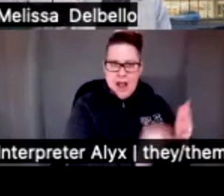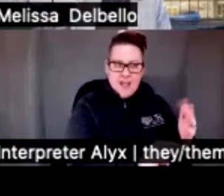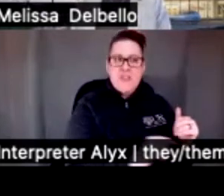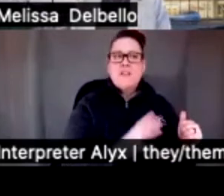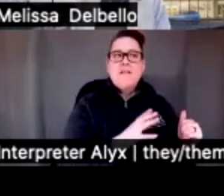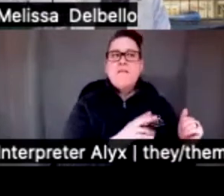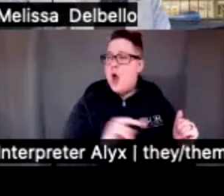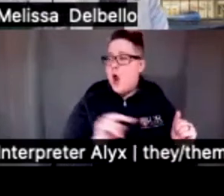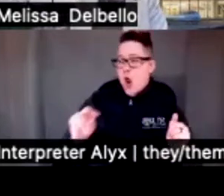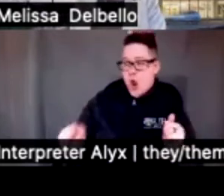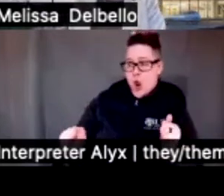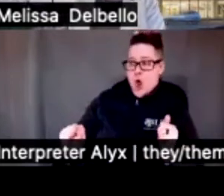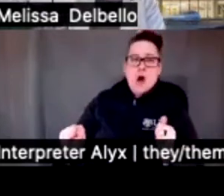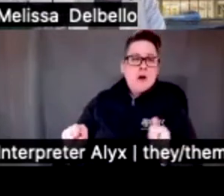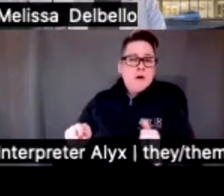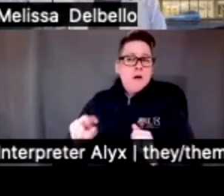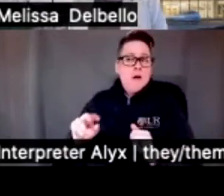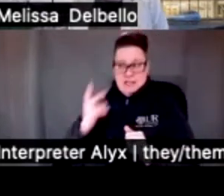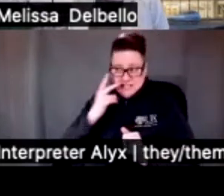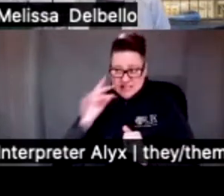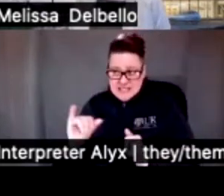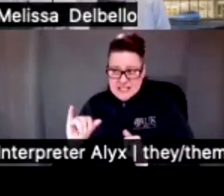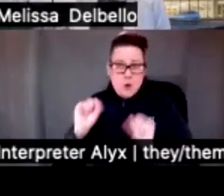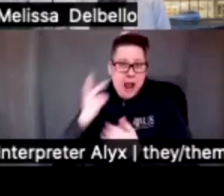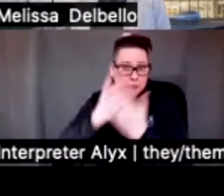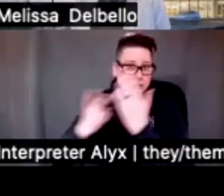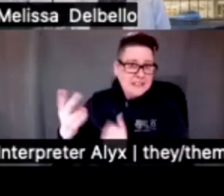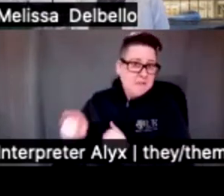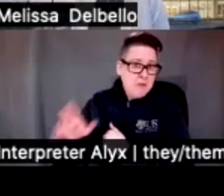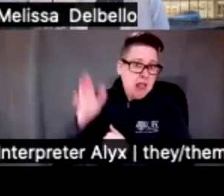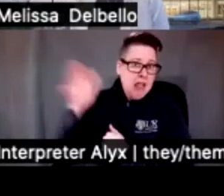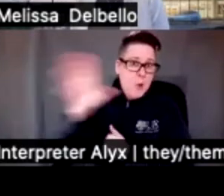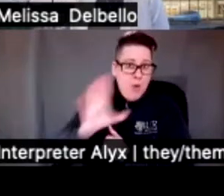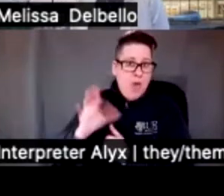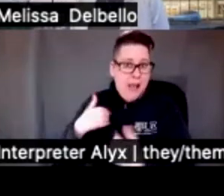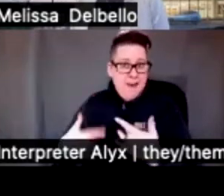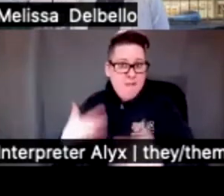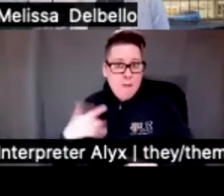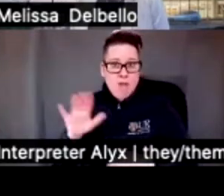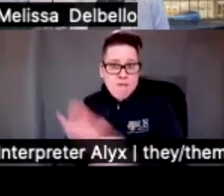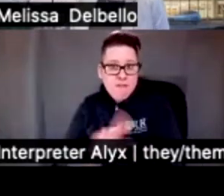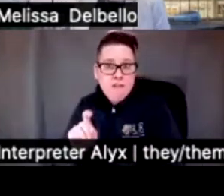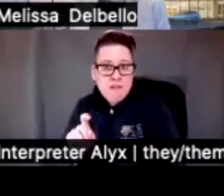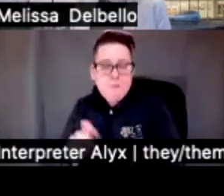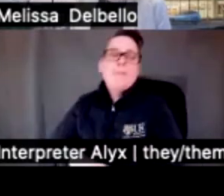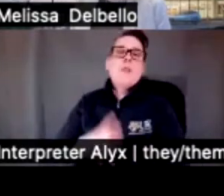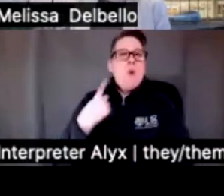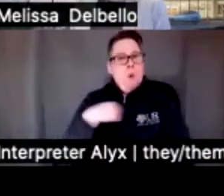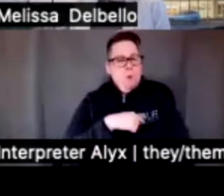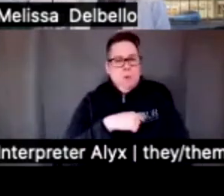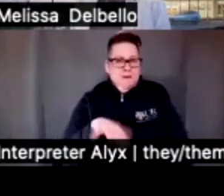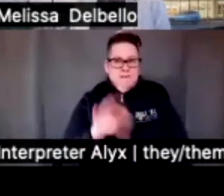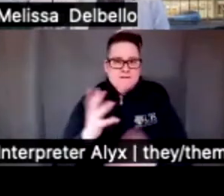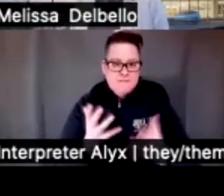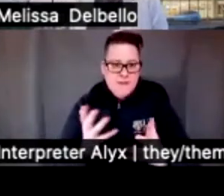in the offspring who's going to go on to develop? And so what we've consistently as a field found is